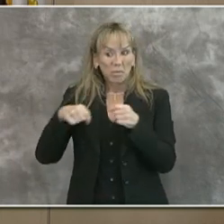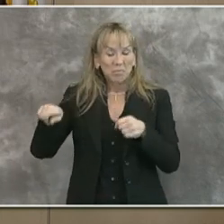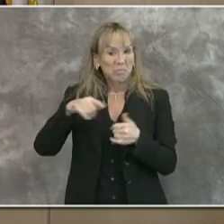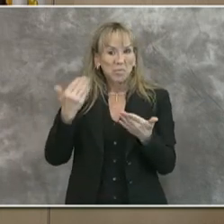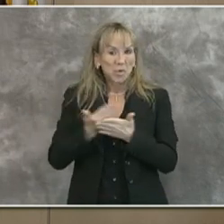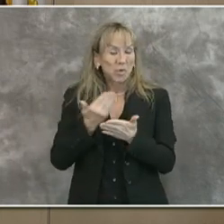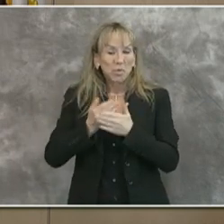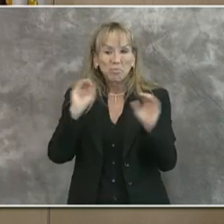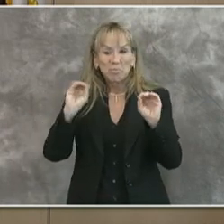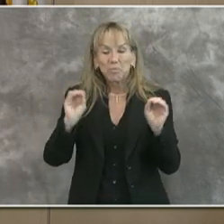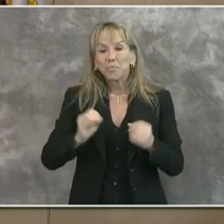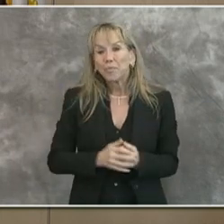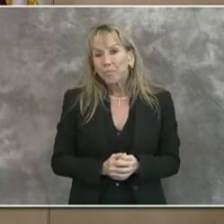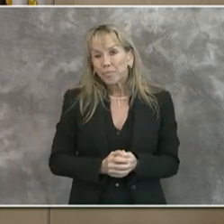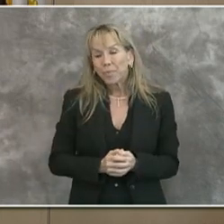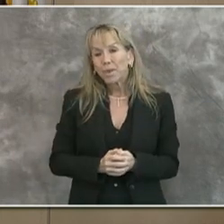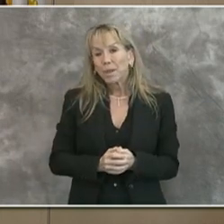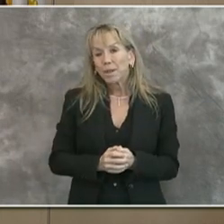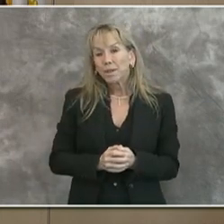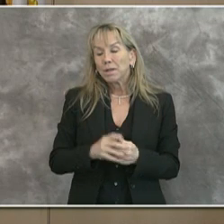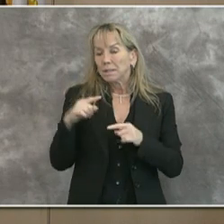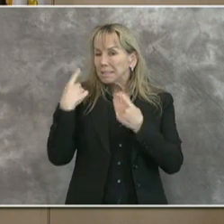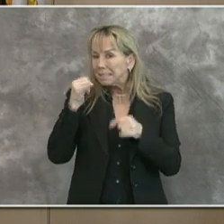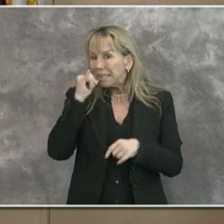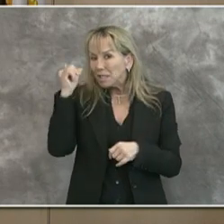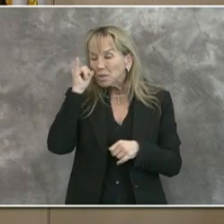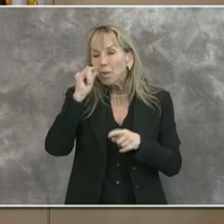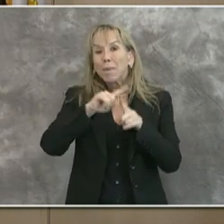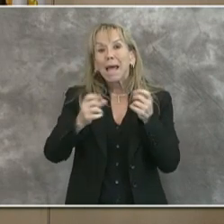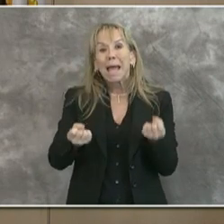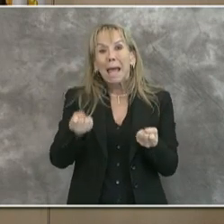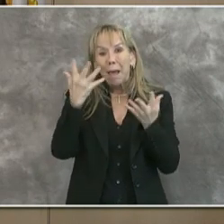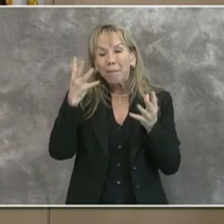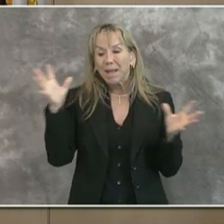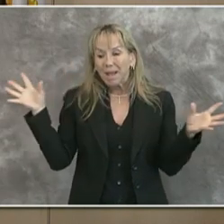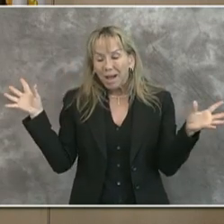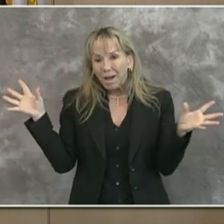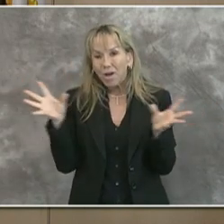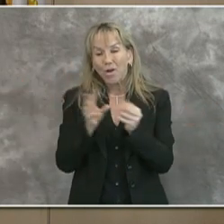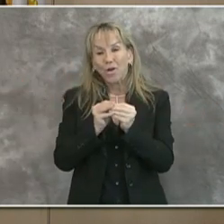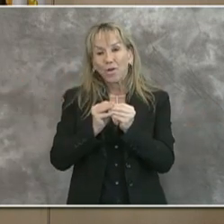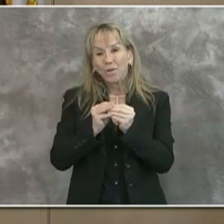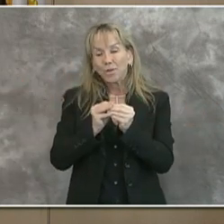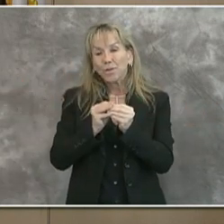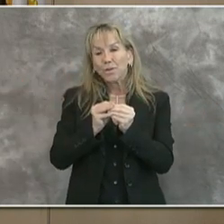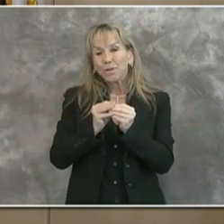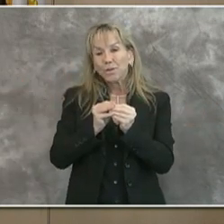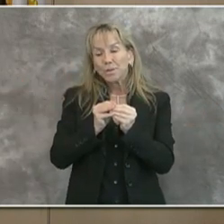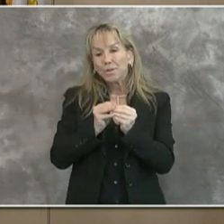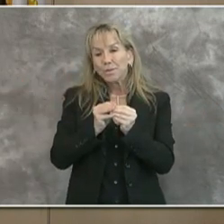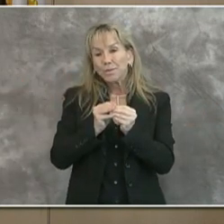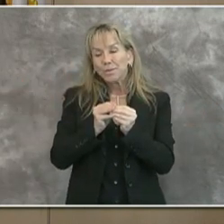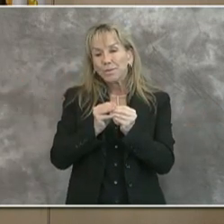setting have been reported since yesterday, but the total of all outbreaks includes